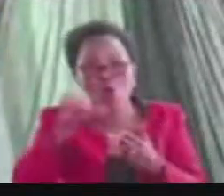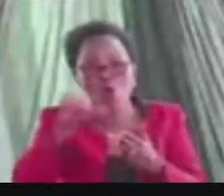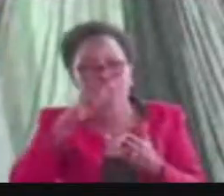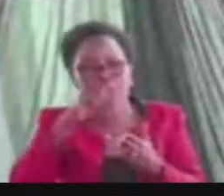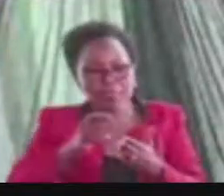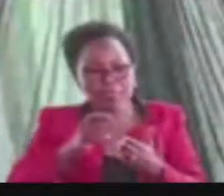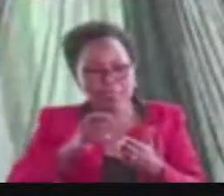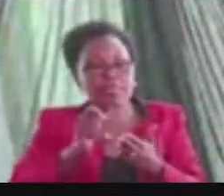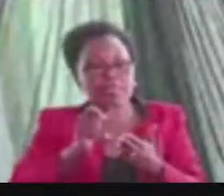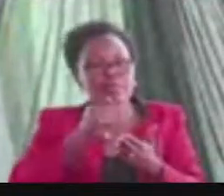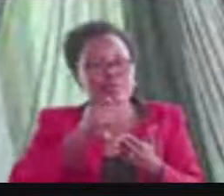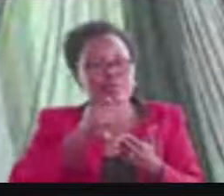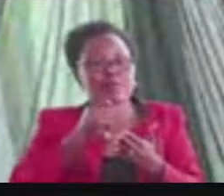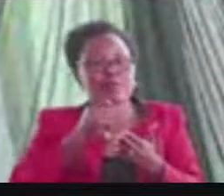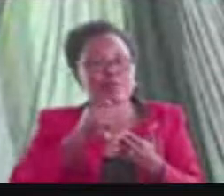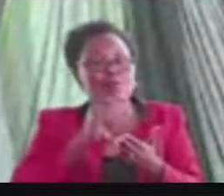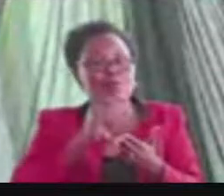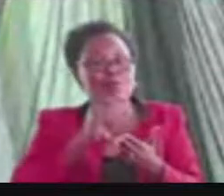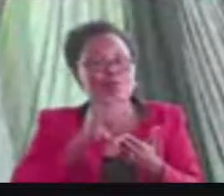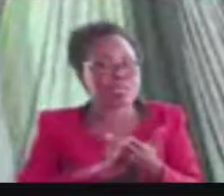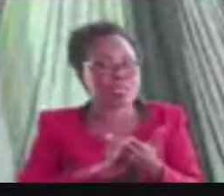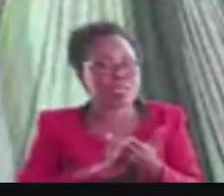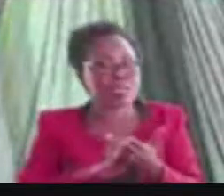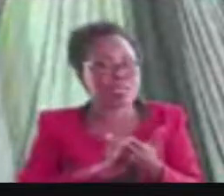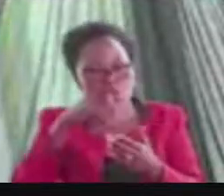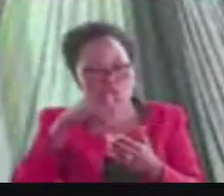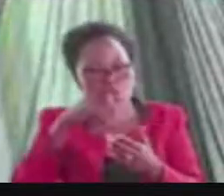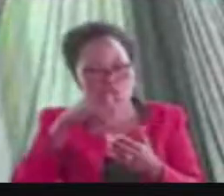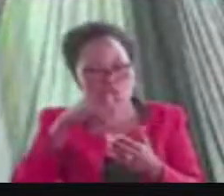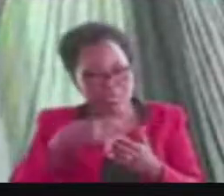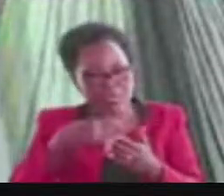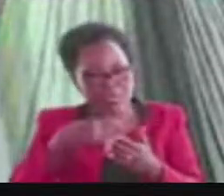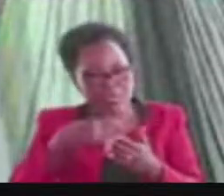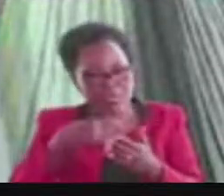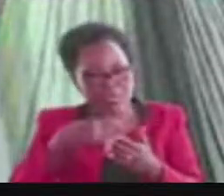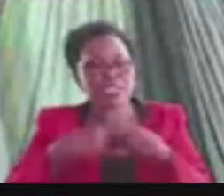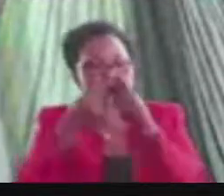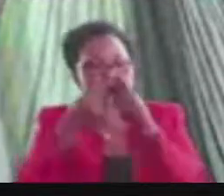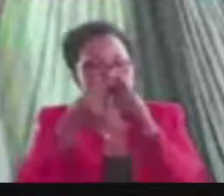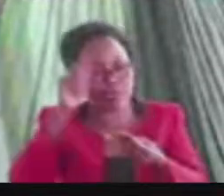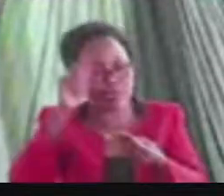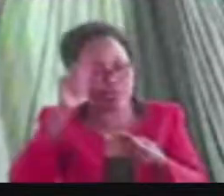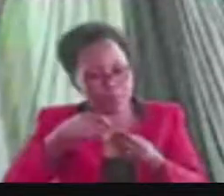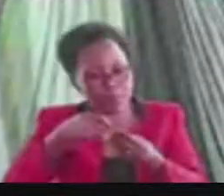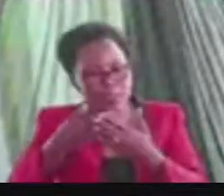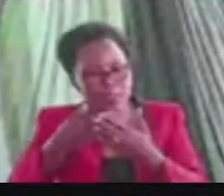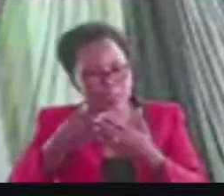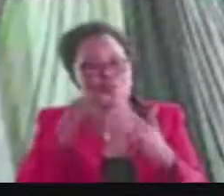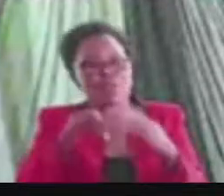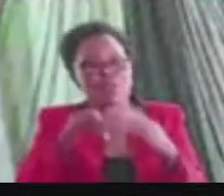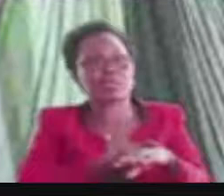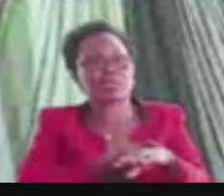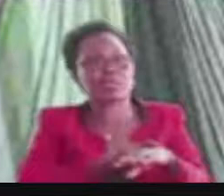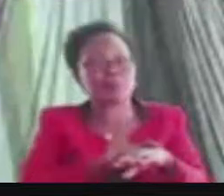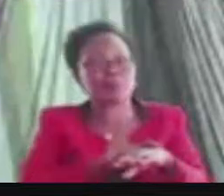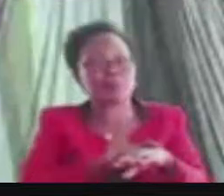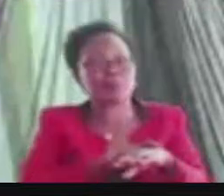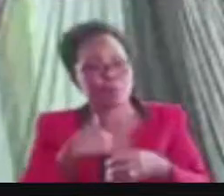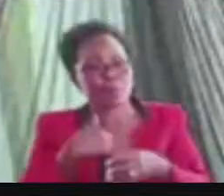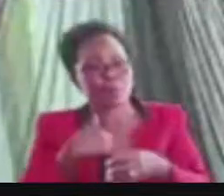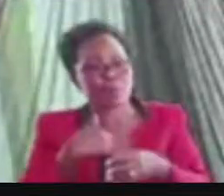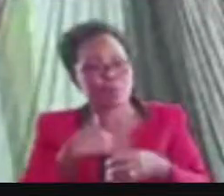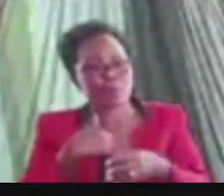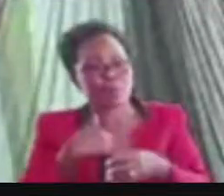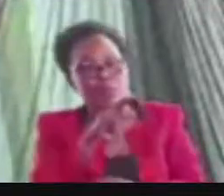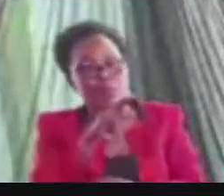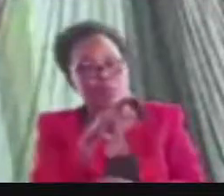time, and many of them still didn't. Now, I'm just wondering, what is it that you do as a Chief Justice to make